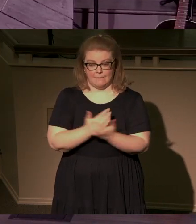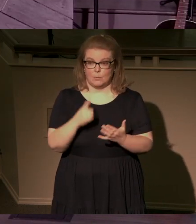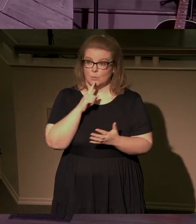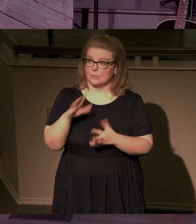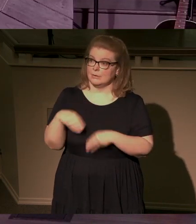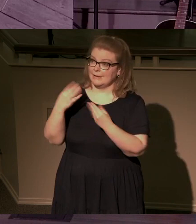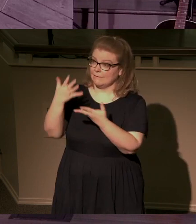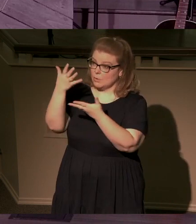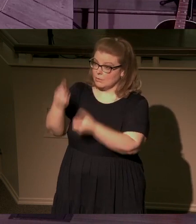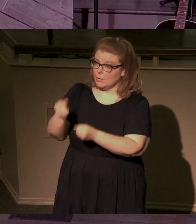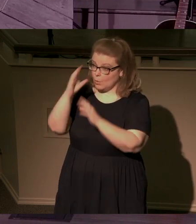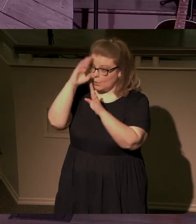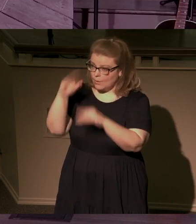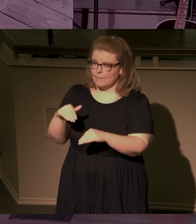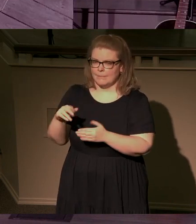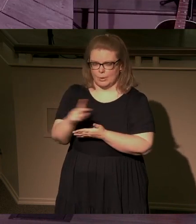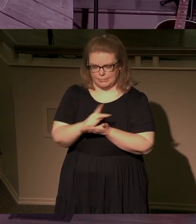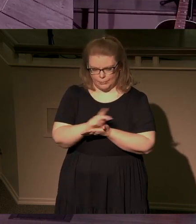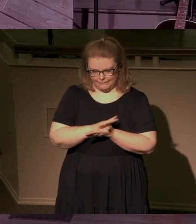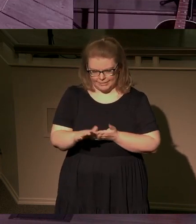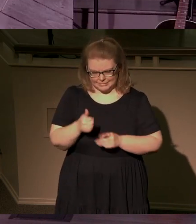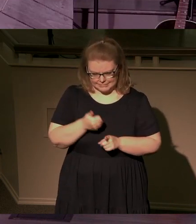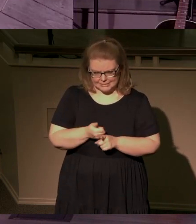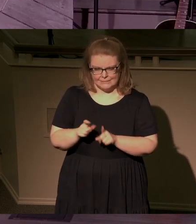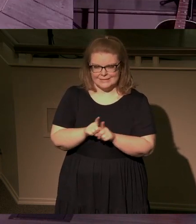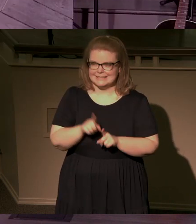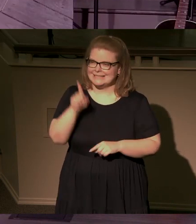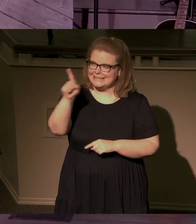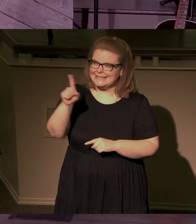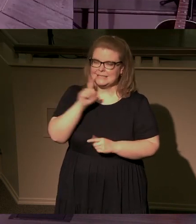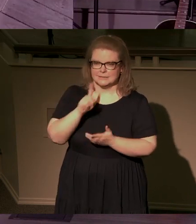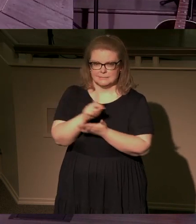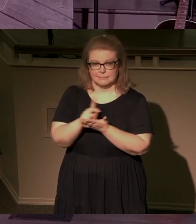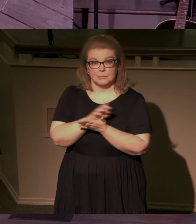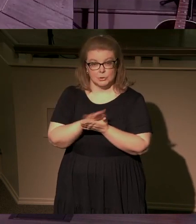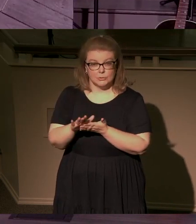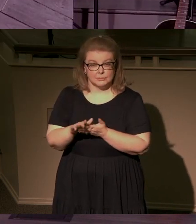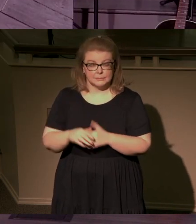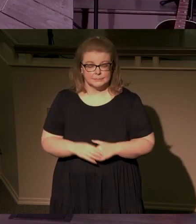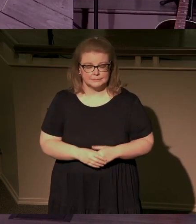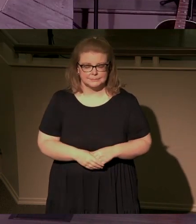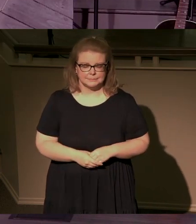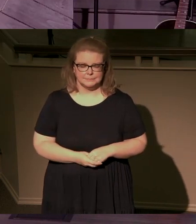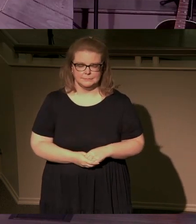Him purifies himself as He is pure."